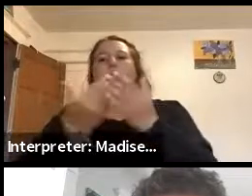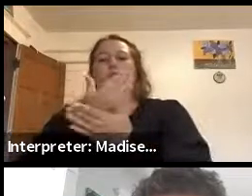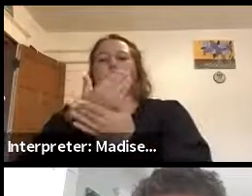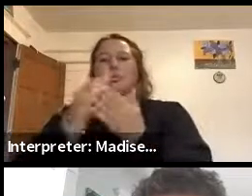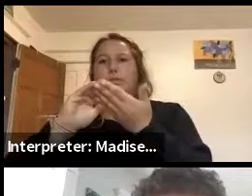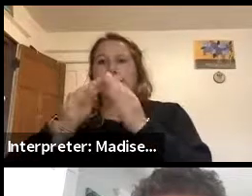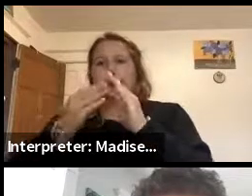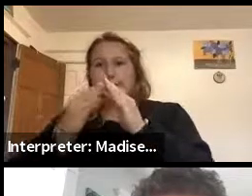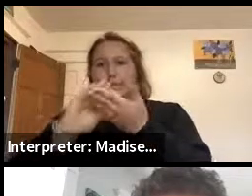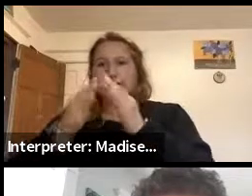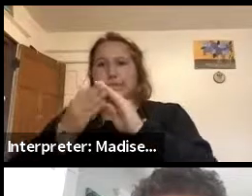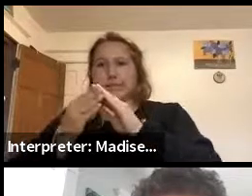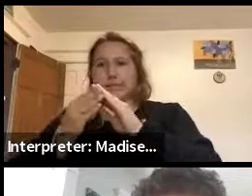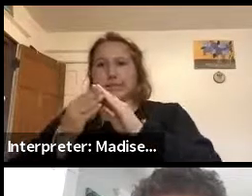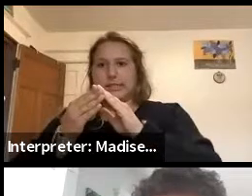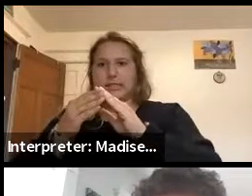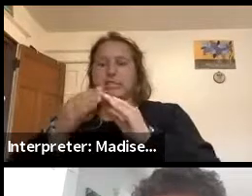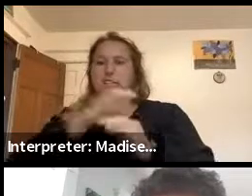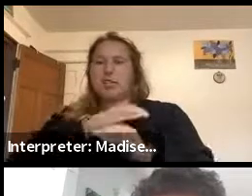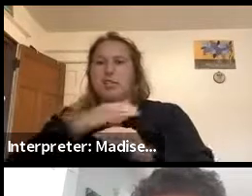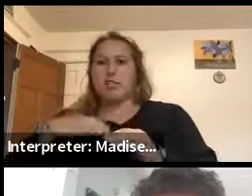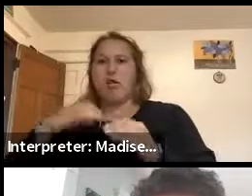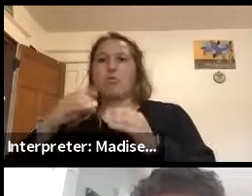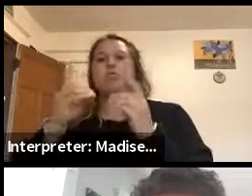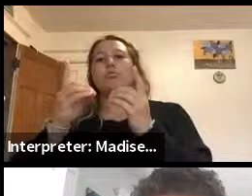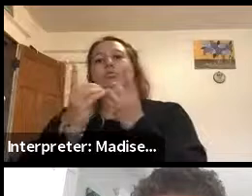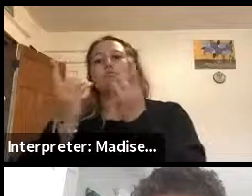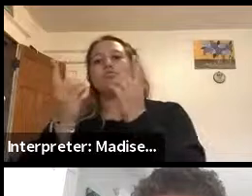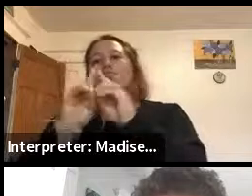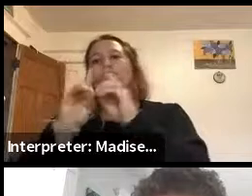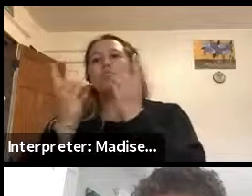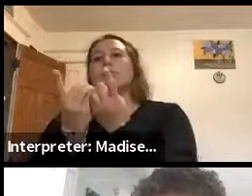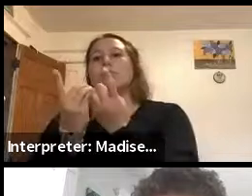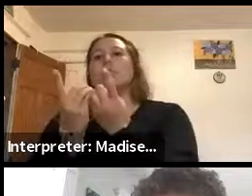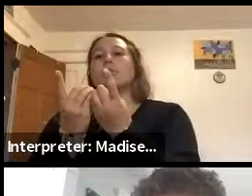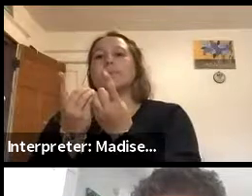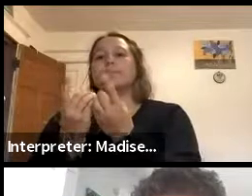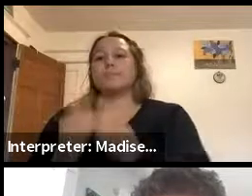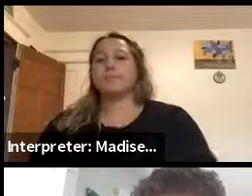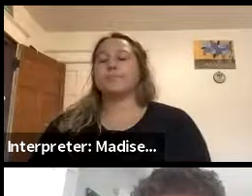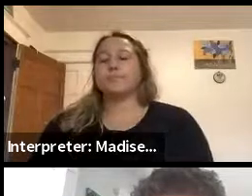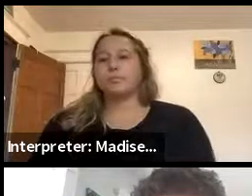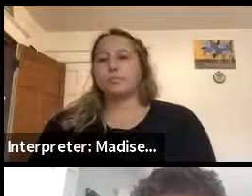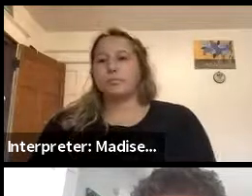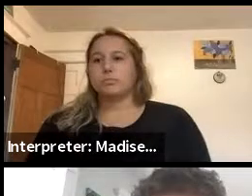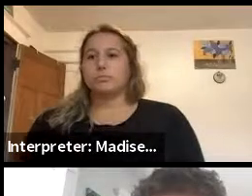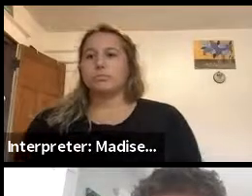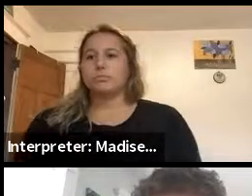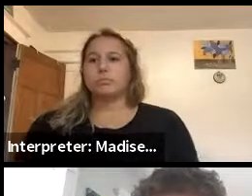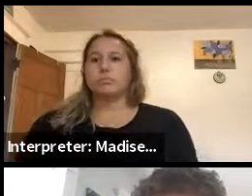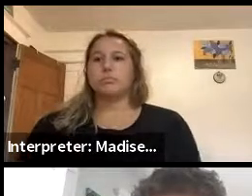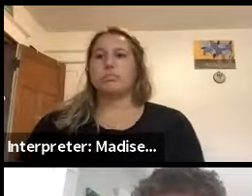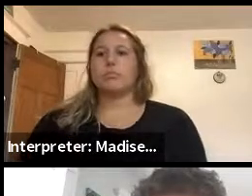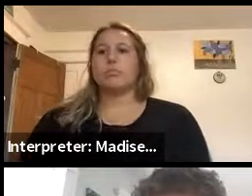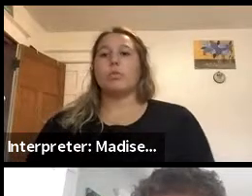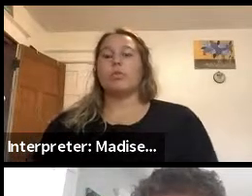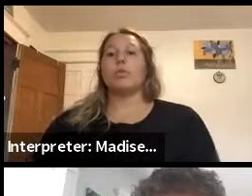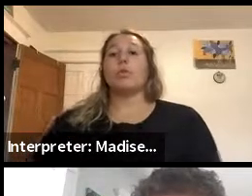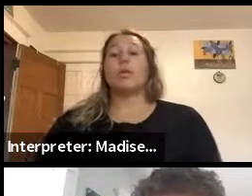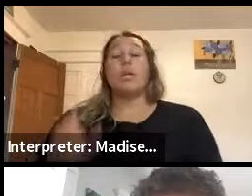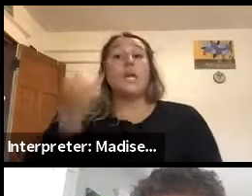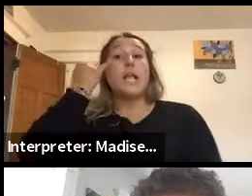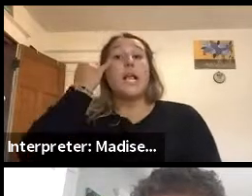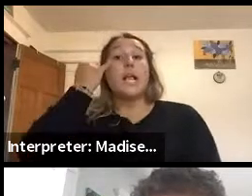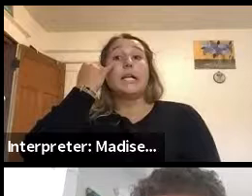we get these done, this will be 50 years worth of redistricting I will have been involved in. For those of you that don't know